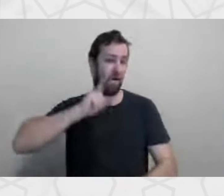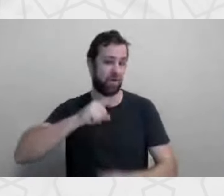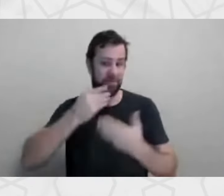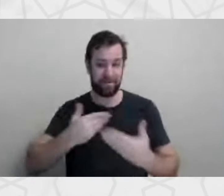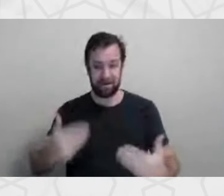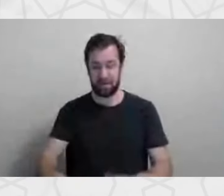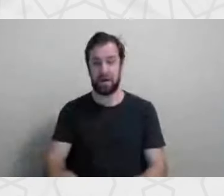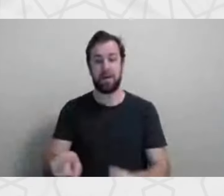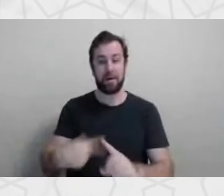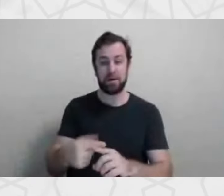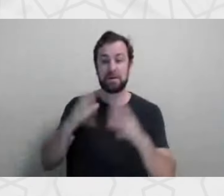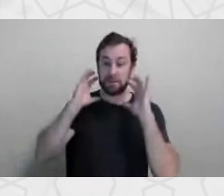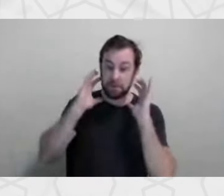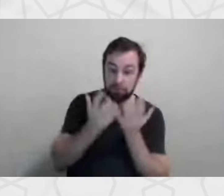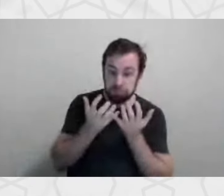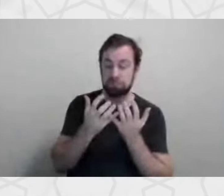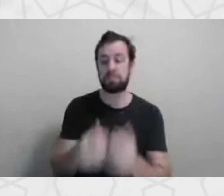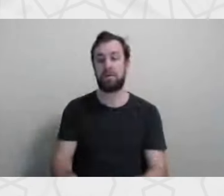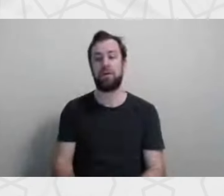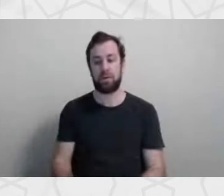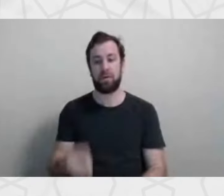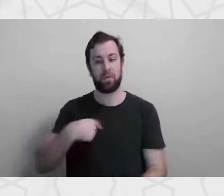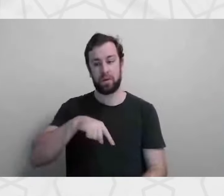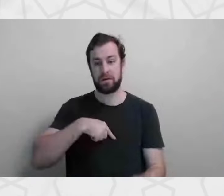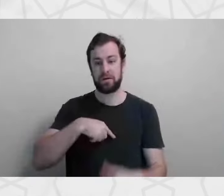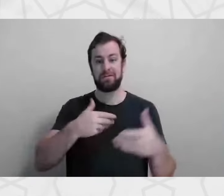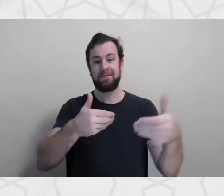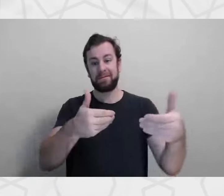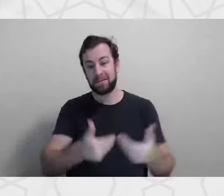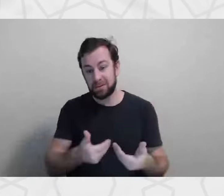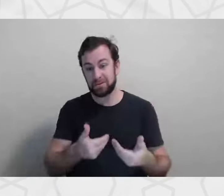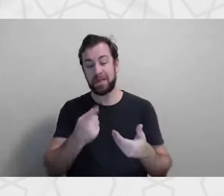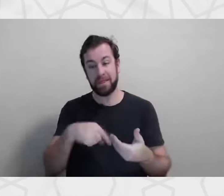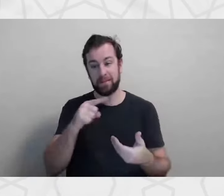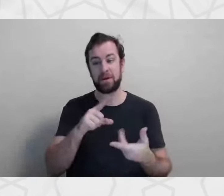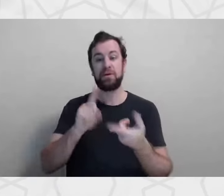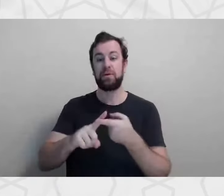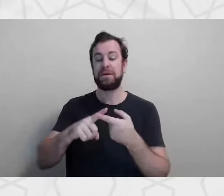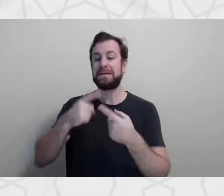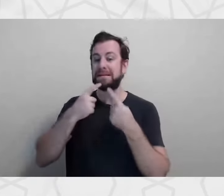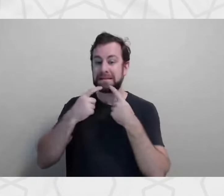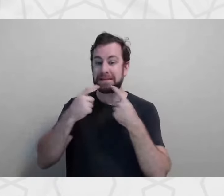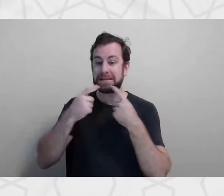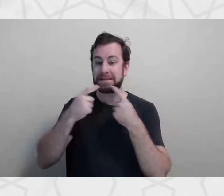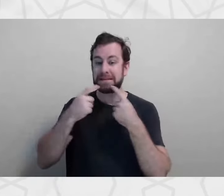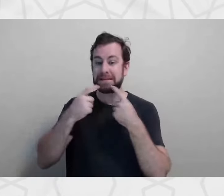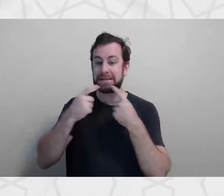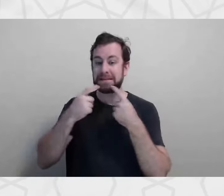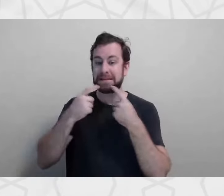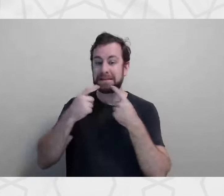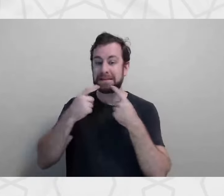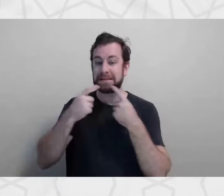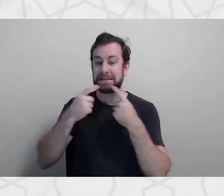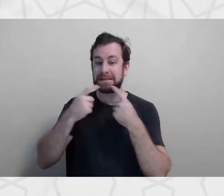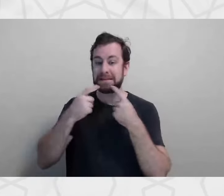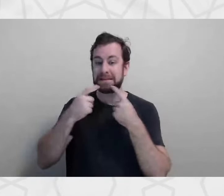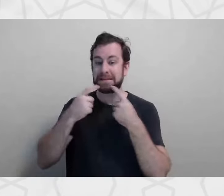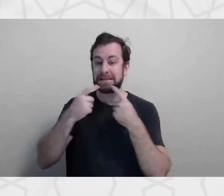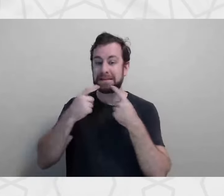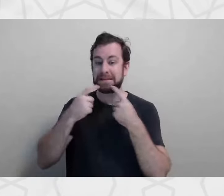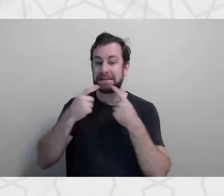like Santa Claus, we introduce them to the sin of deception. This is a Christian